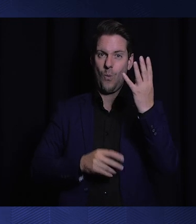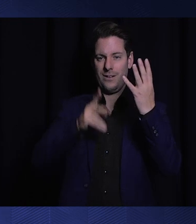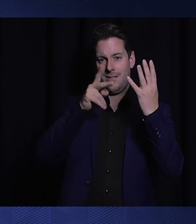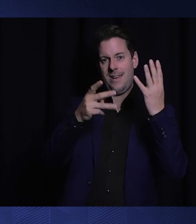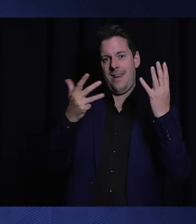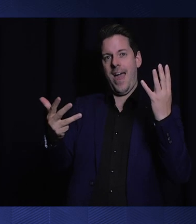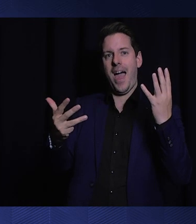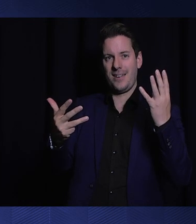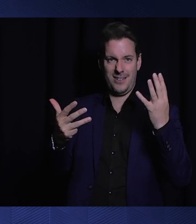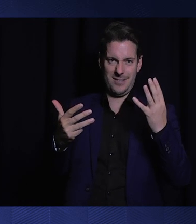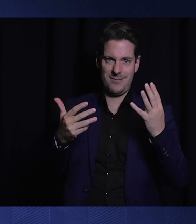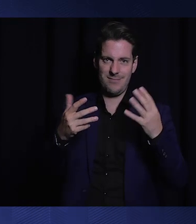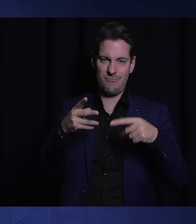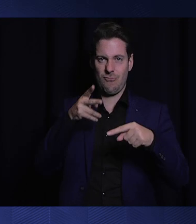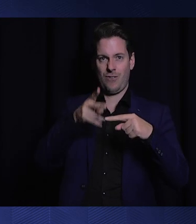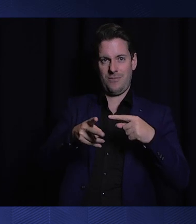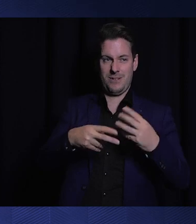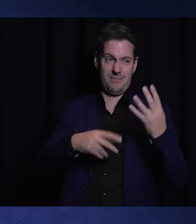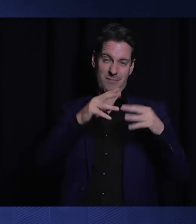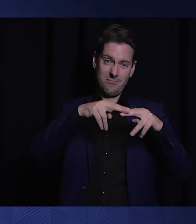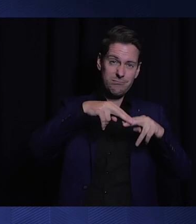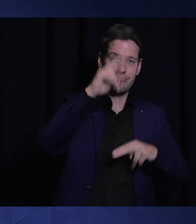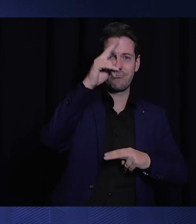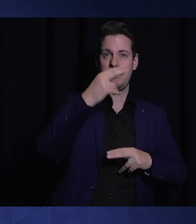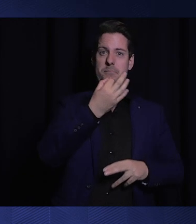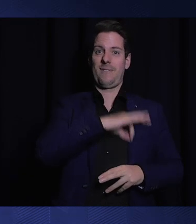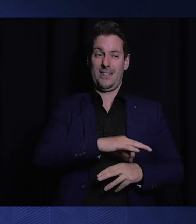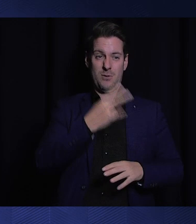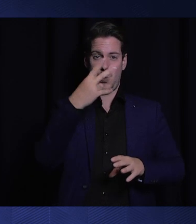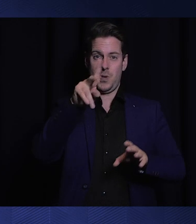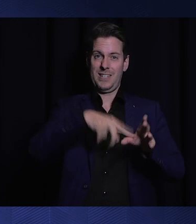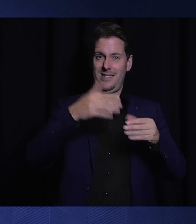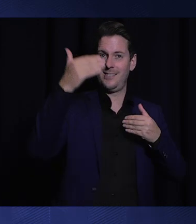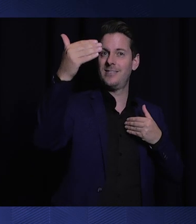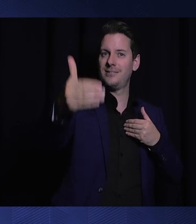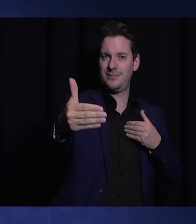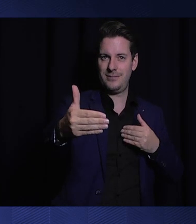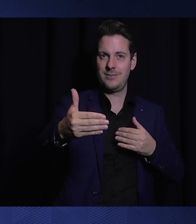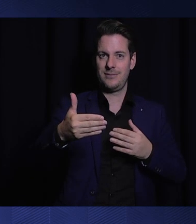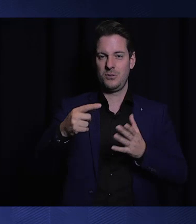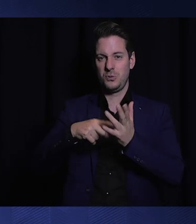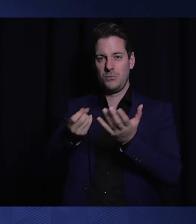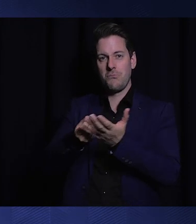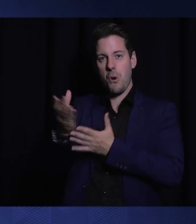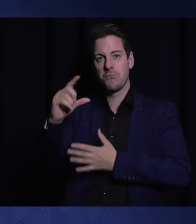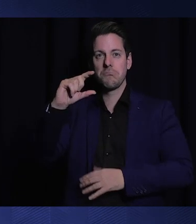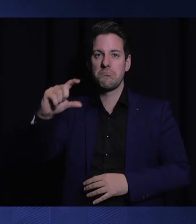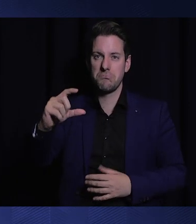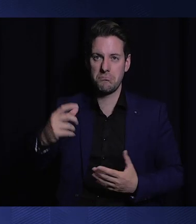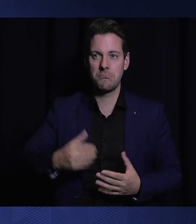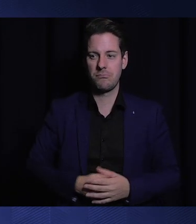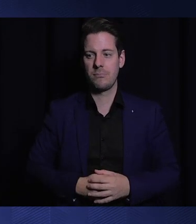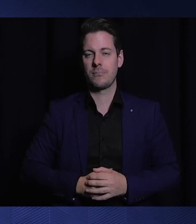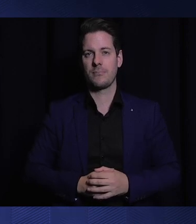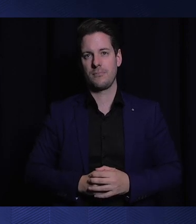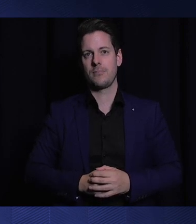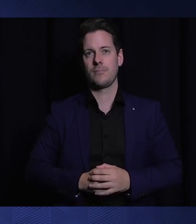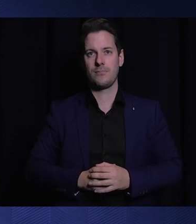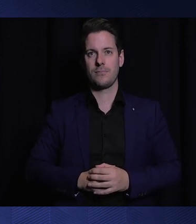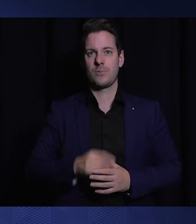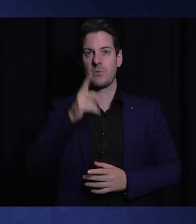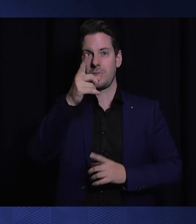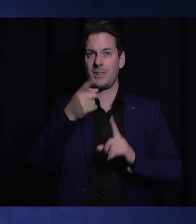within the best part, like for 20 years. And this is the examples of what we